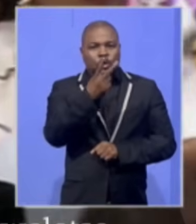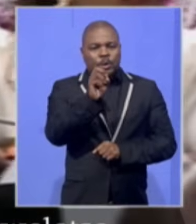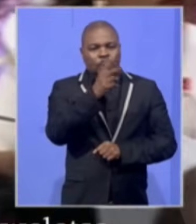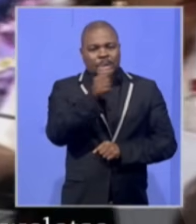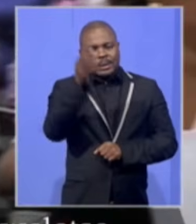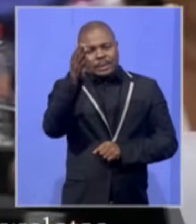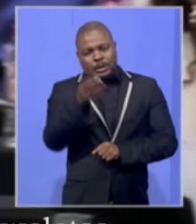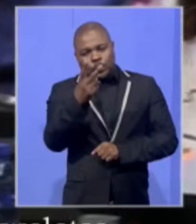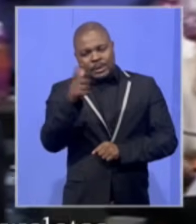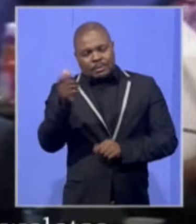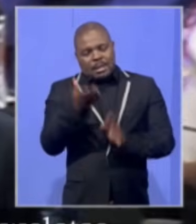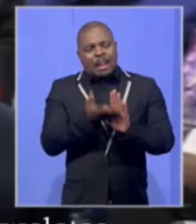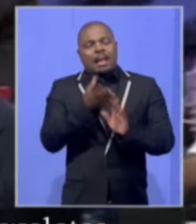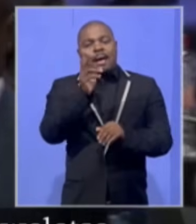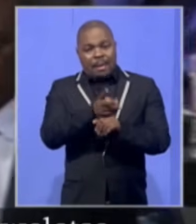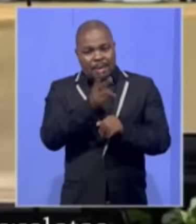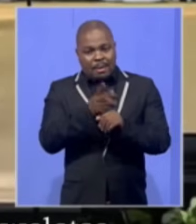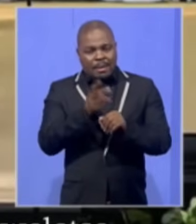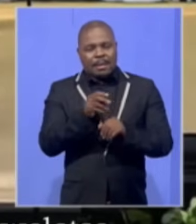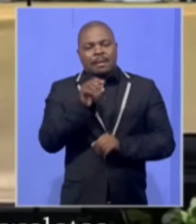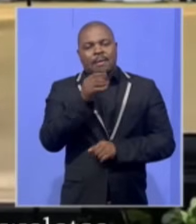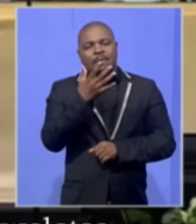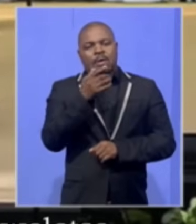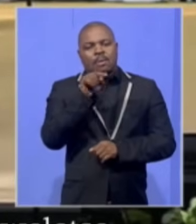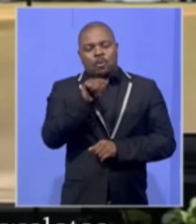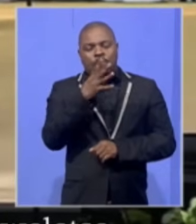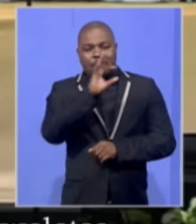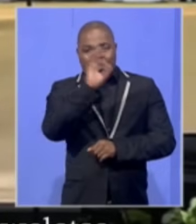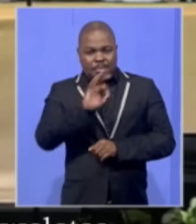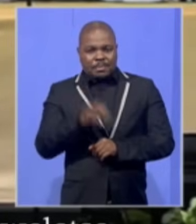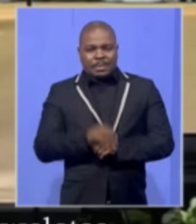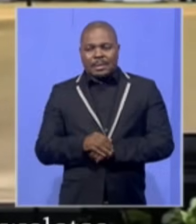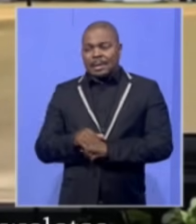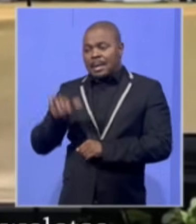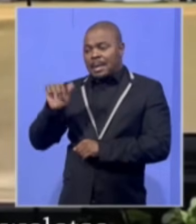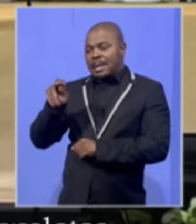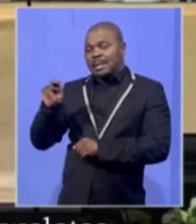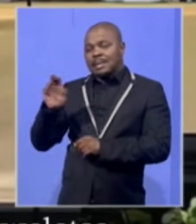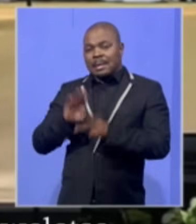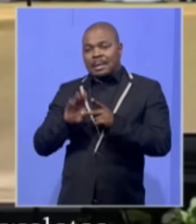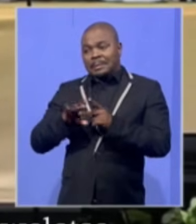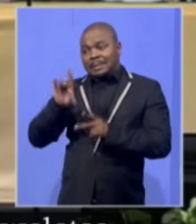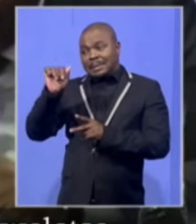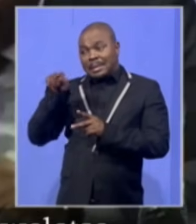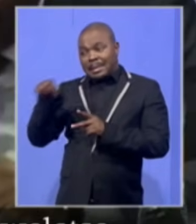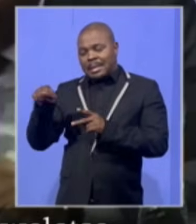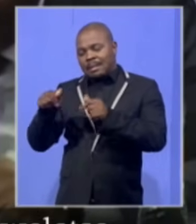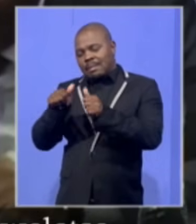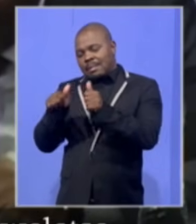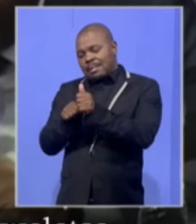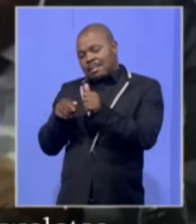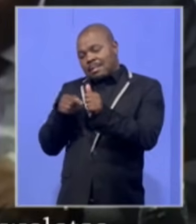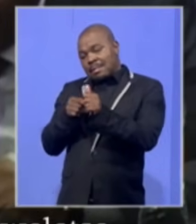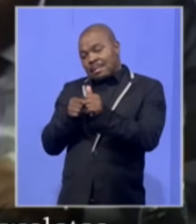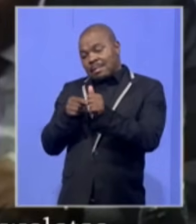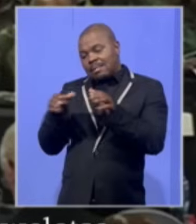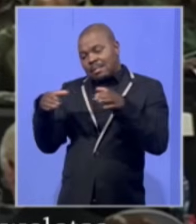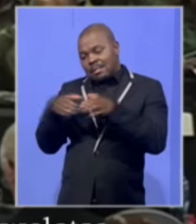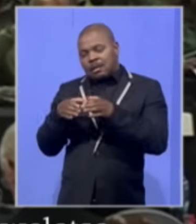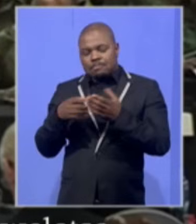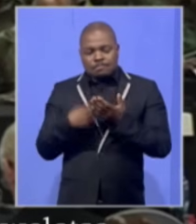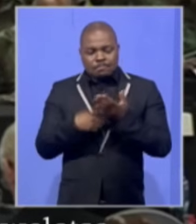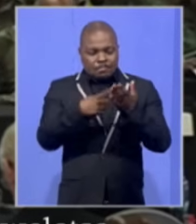2027. Makoko a le mantsi go akaretsa le DA e leng lekoko la bobedi ka bogolo mo pusong e ya motlhakanelwa a